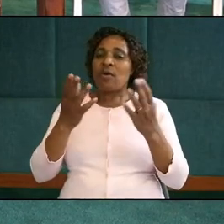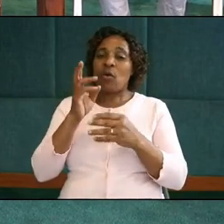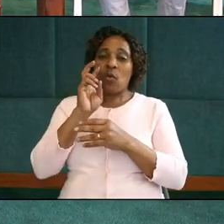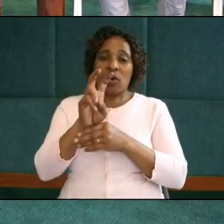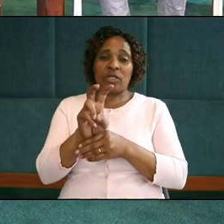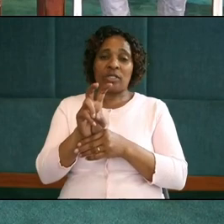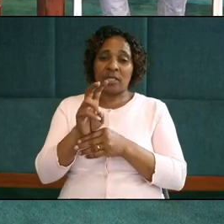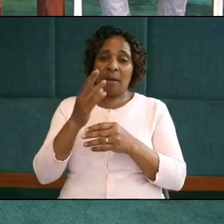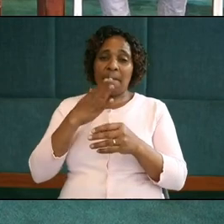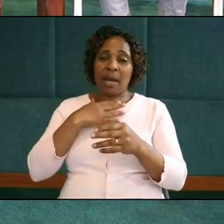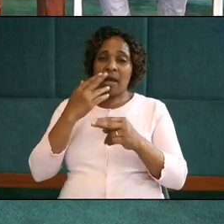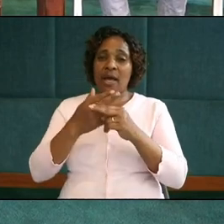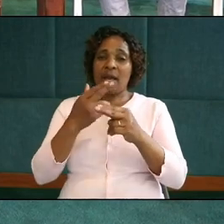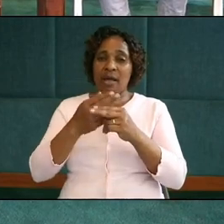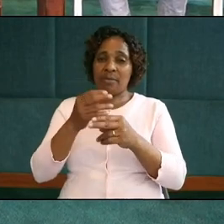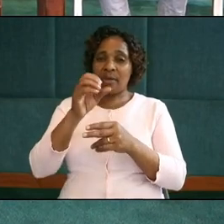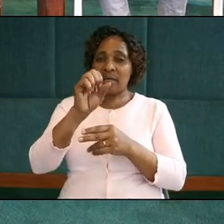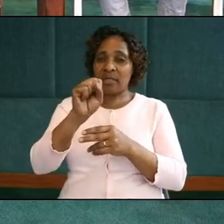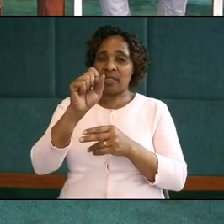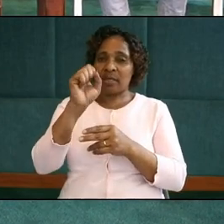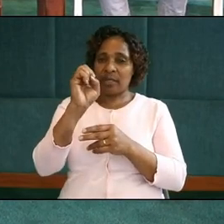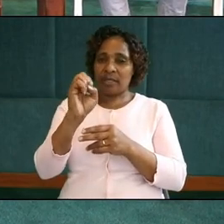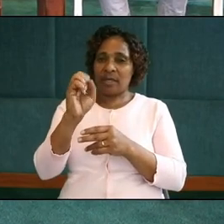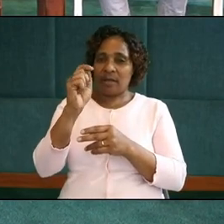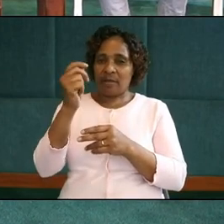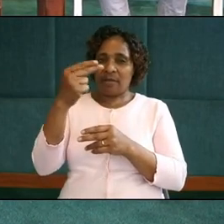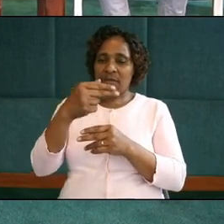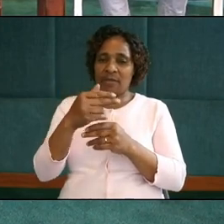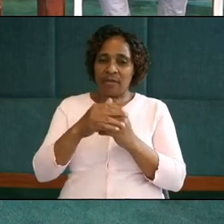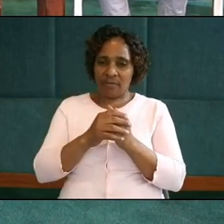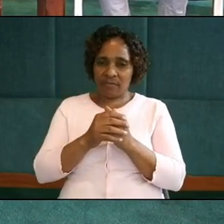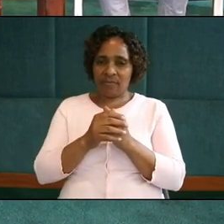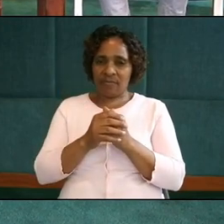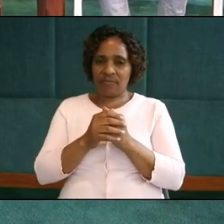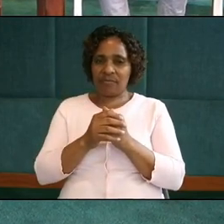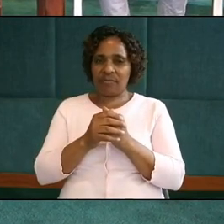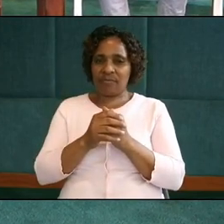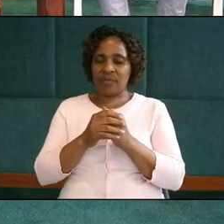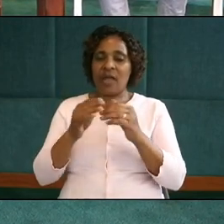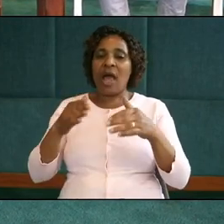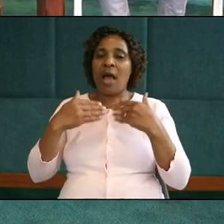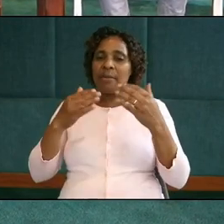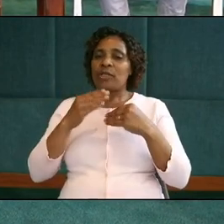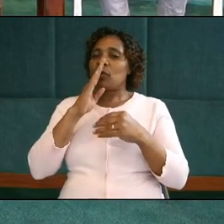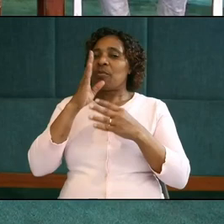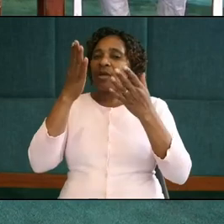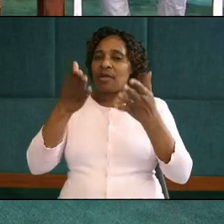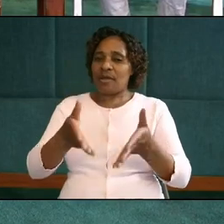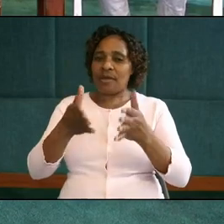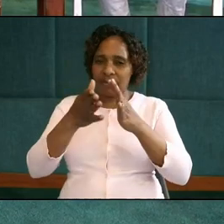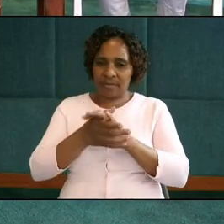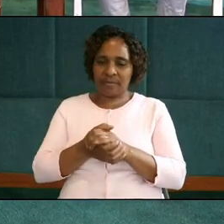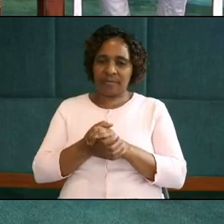watching. My name is Seth Ruben Mokoya, and I'm happy to be here.